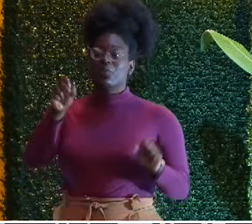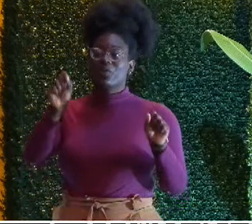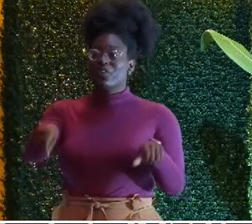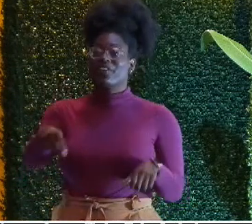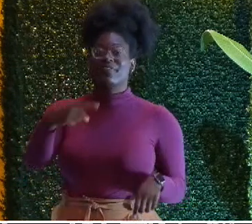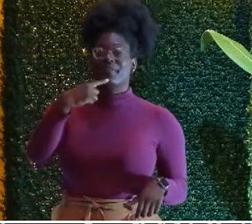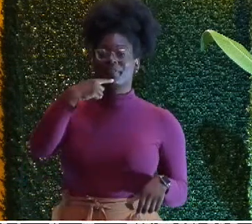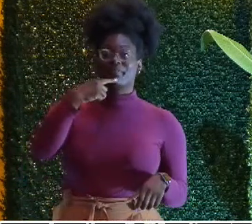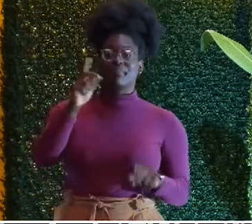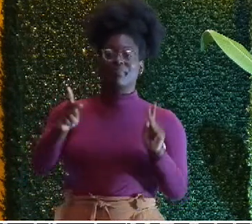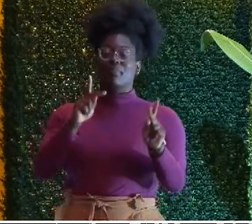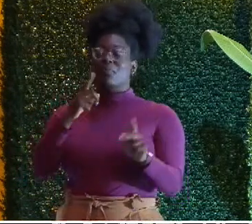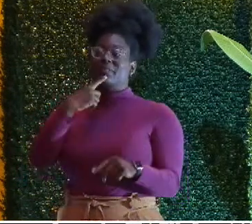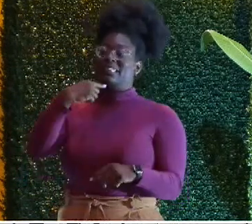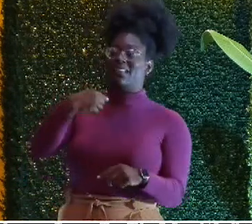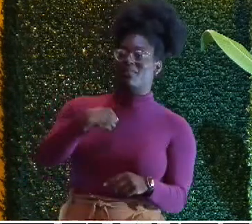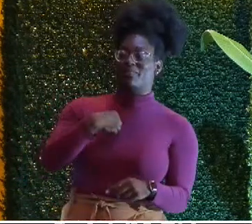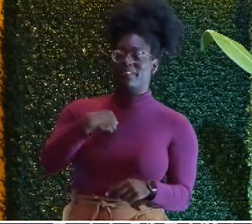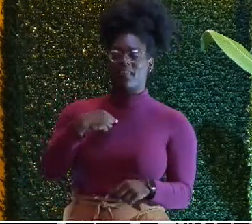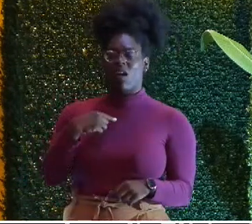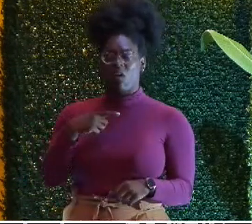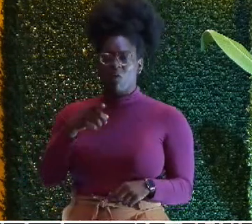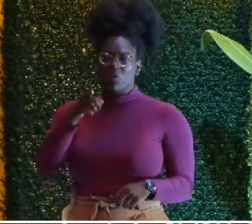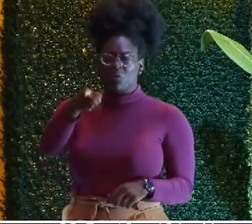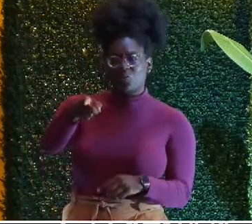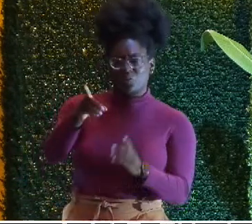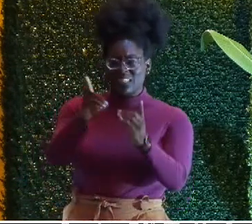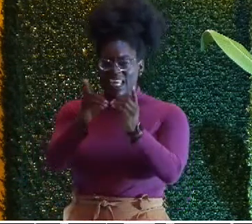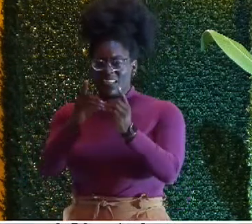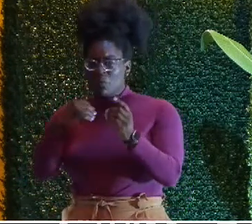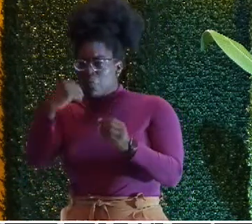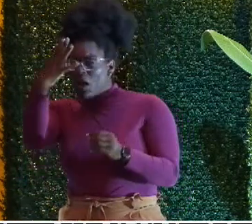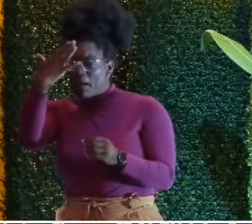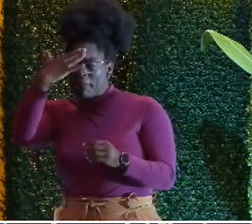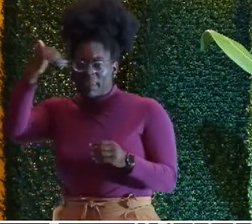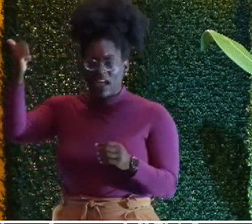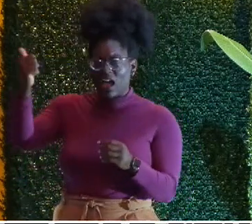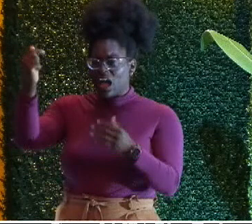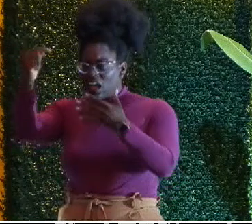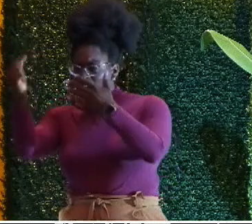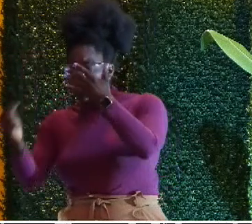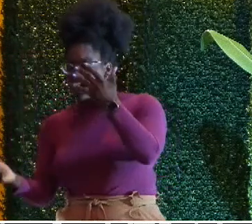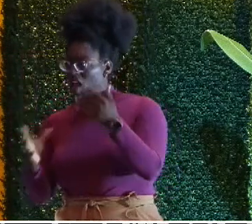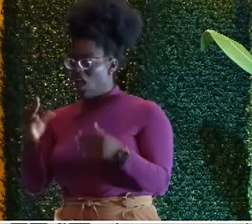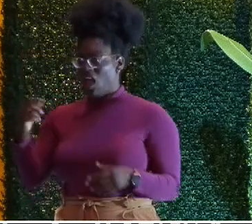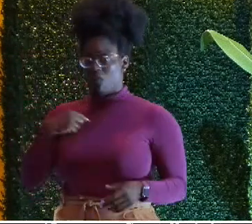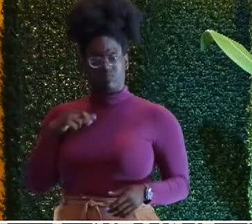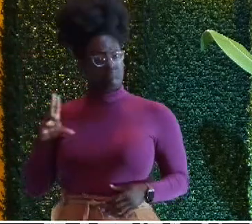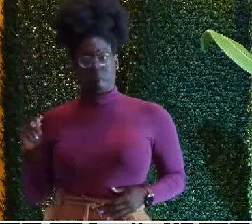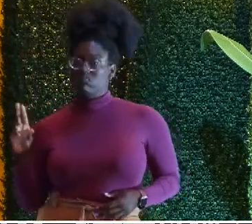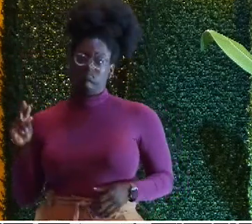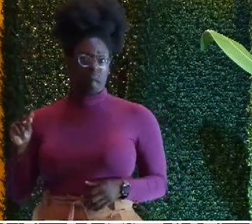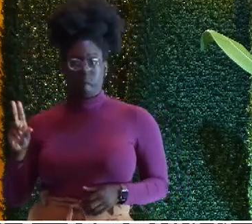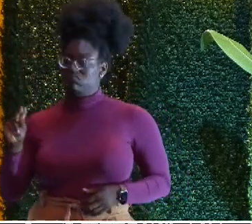just, that's what I like, and blah blah blah. But I was making choices out of safety.